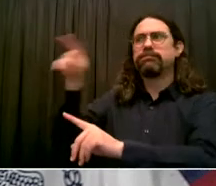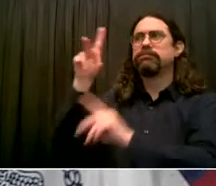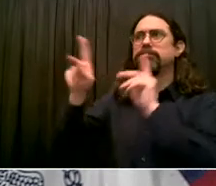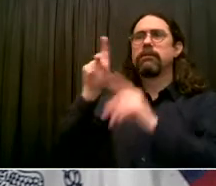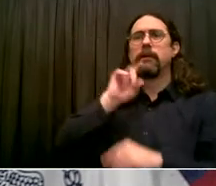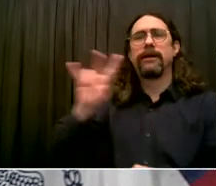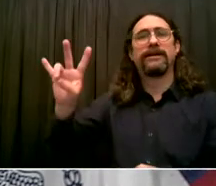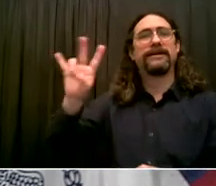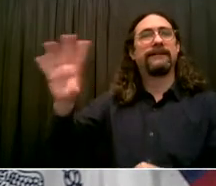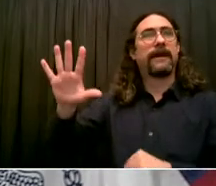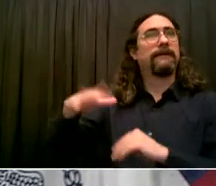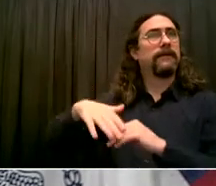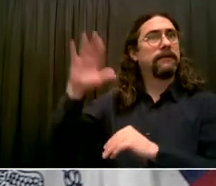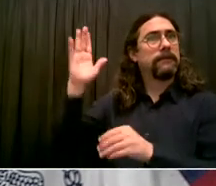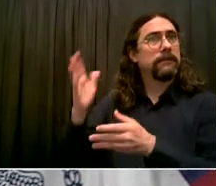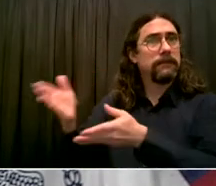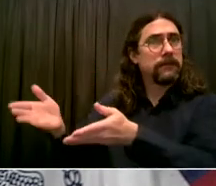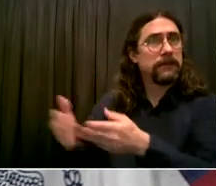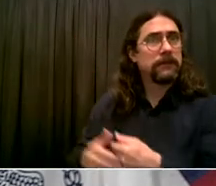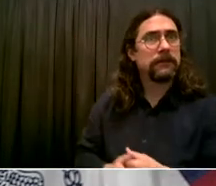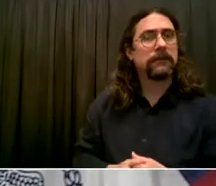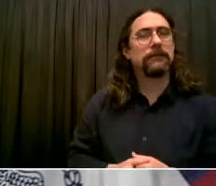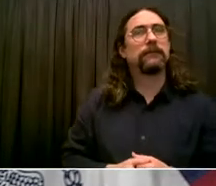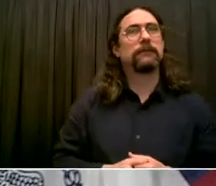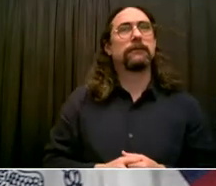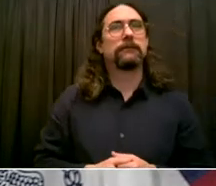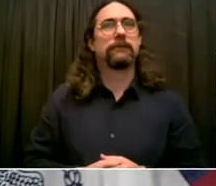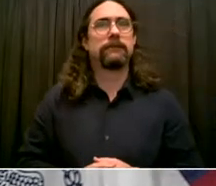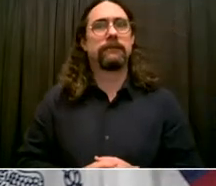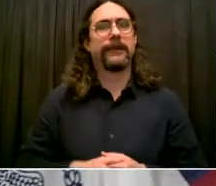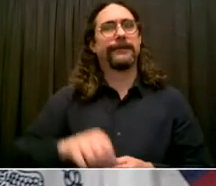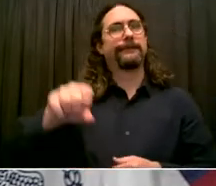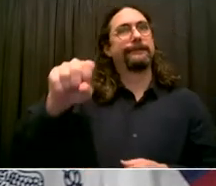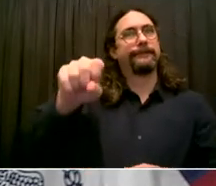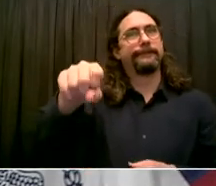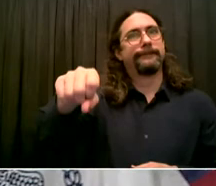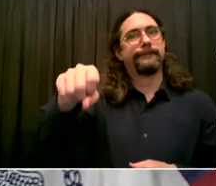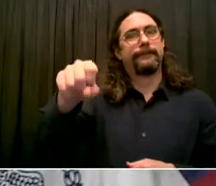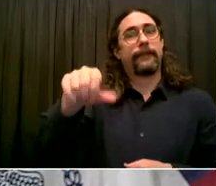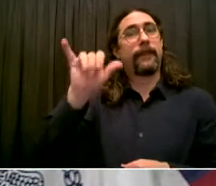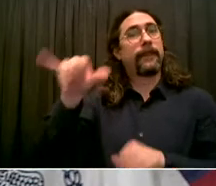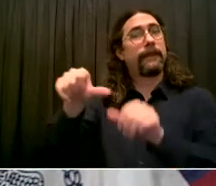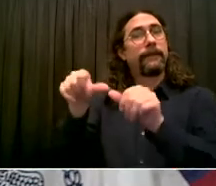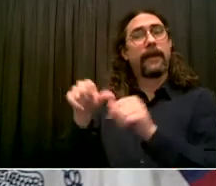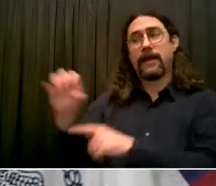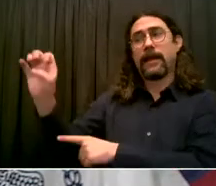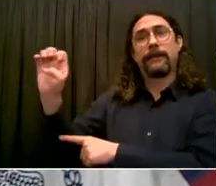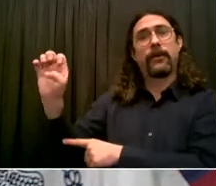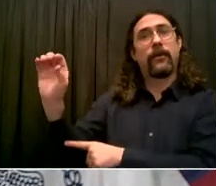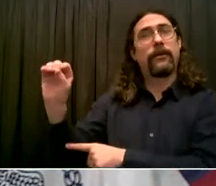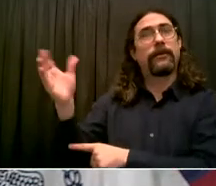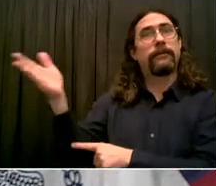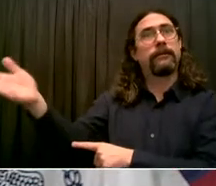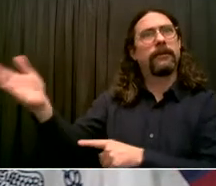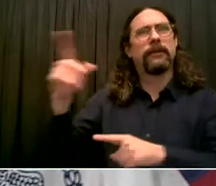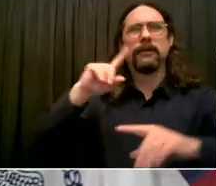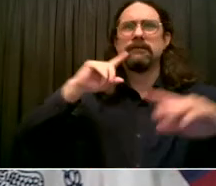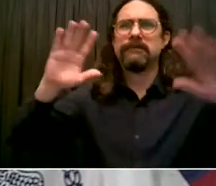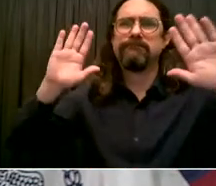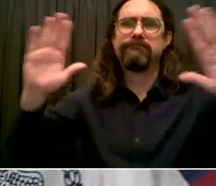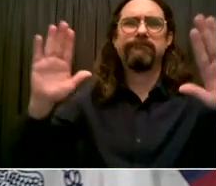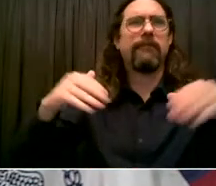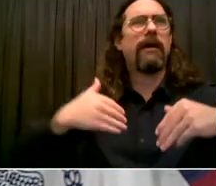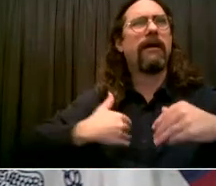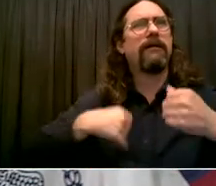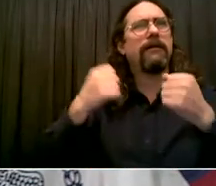with Empire Outlets. It's a great site, and as we're getting more supply, we want to make sure there's more and more appointments. And so I'll just say that, and I'll